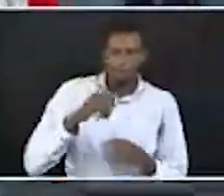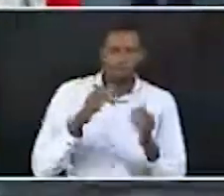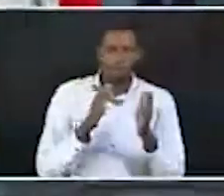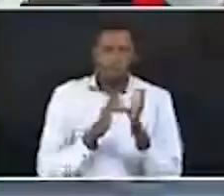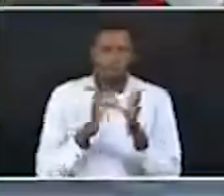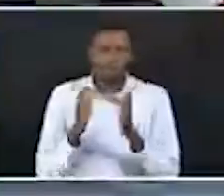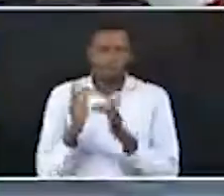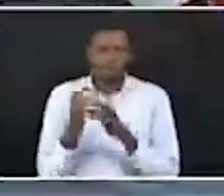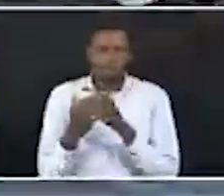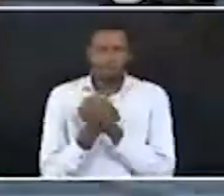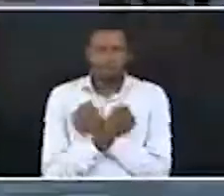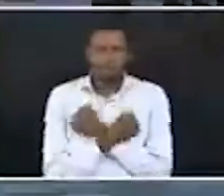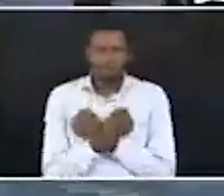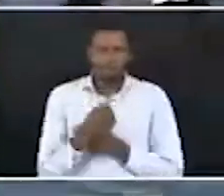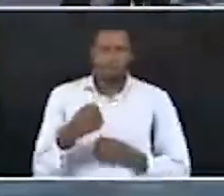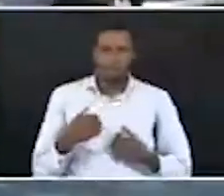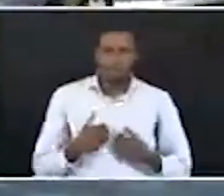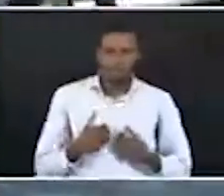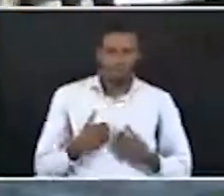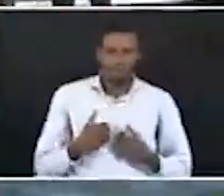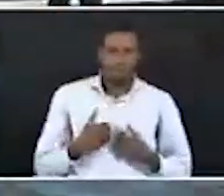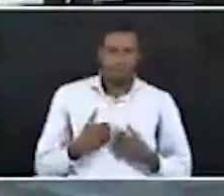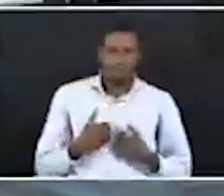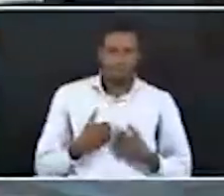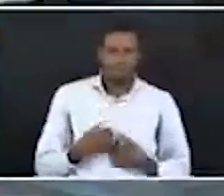Yes, Jesus loves me.